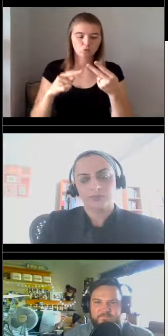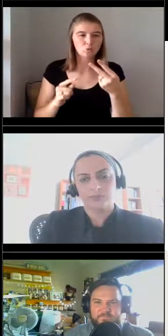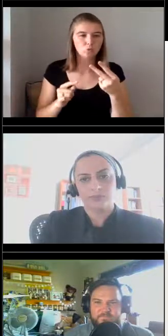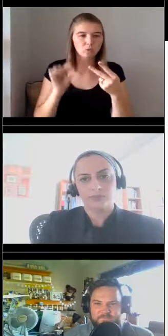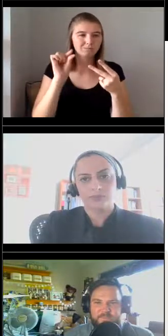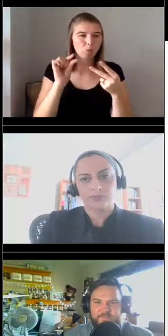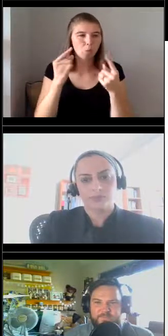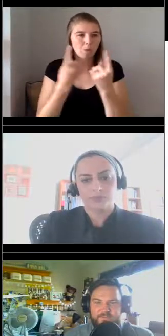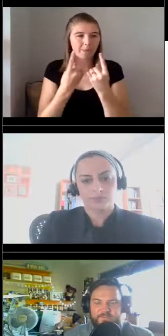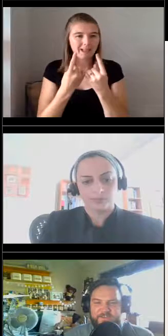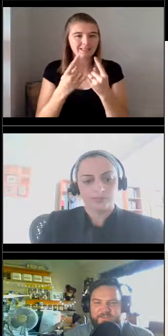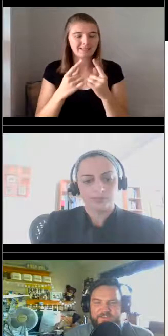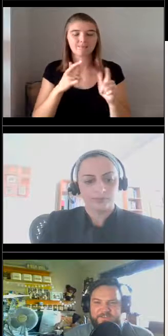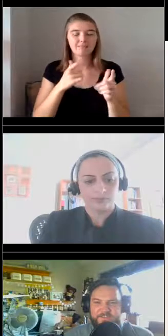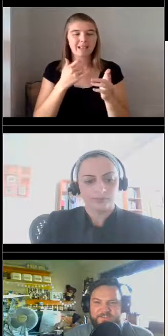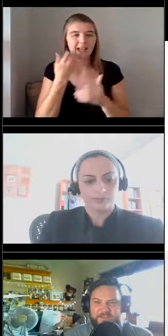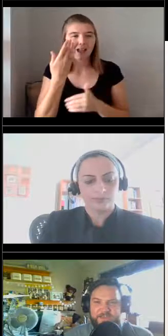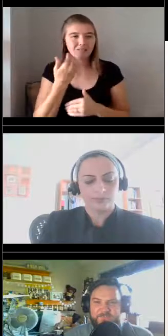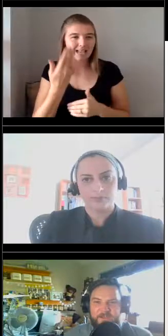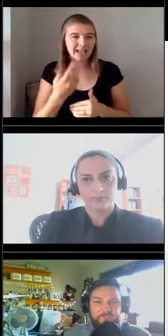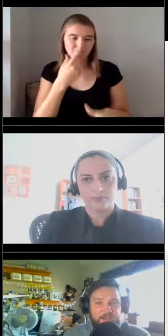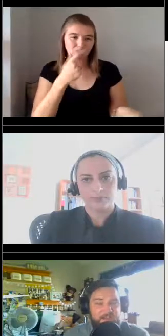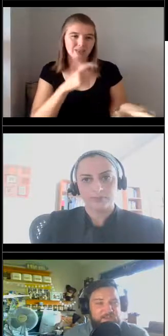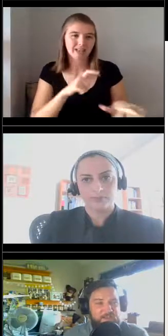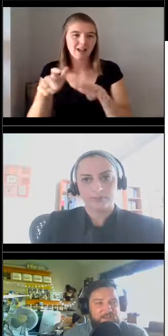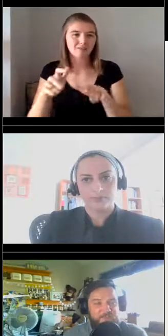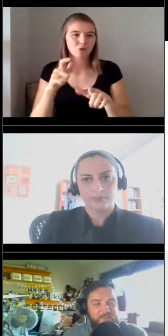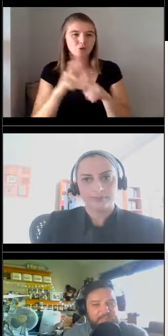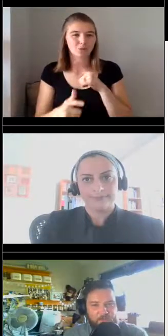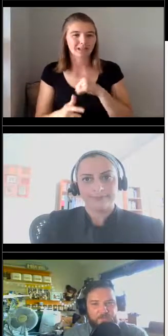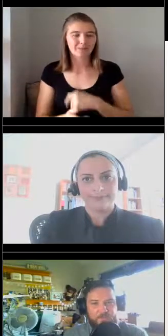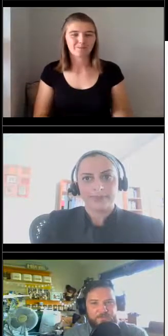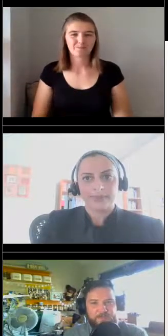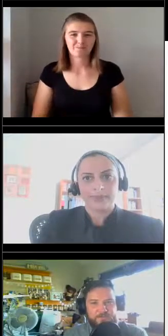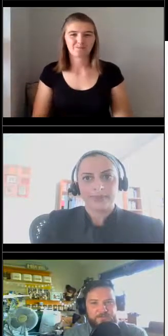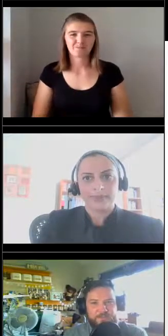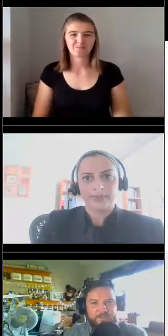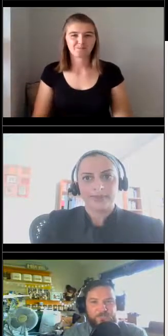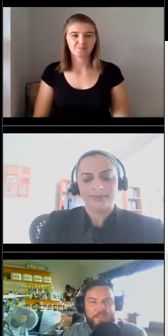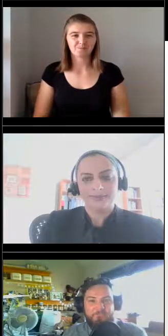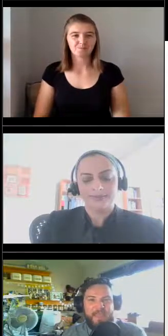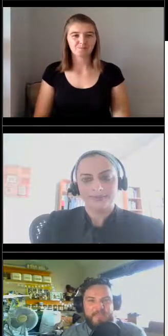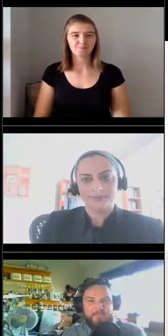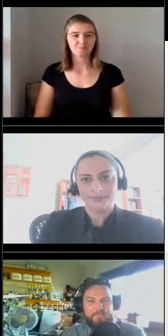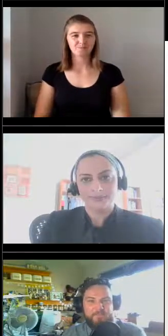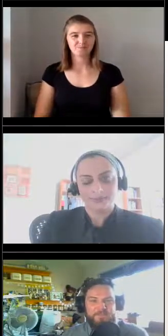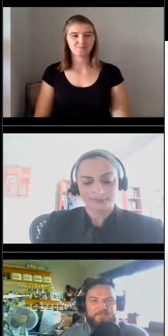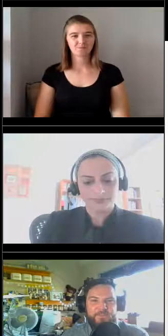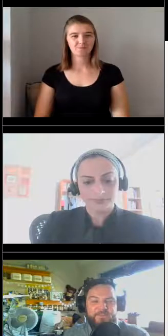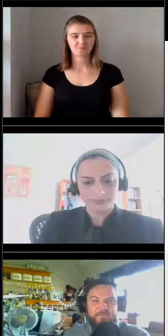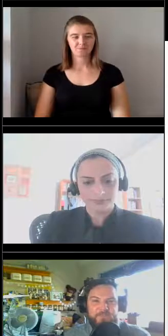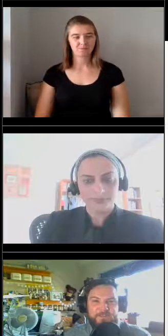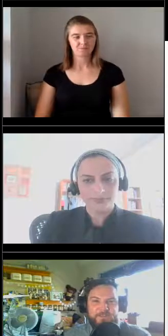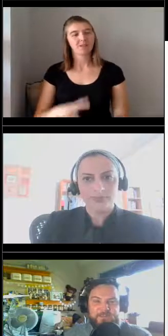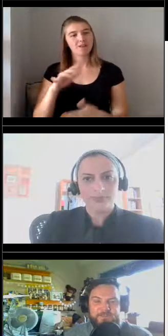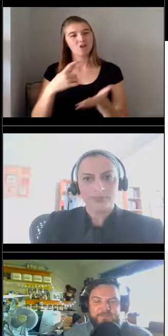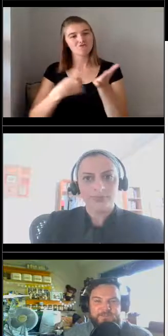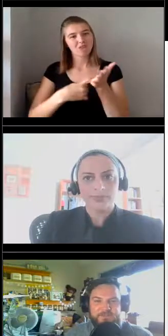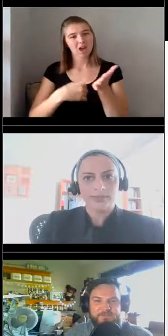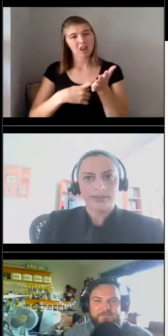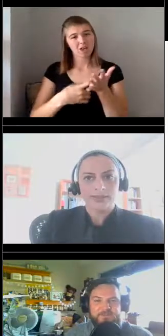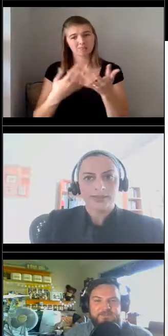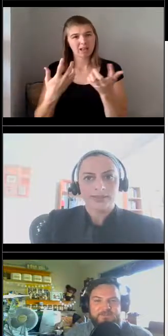it. Excellent. Thank you very much, Sam. Rehana, anything to add on that? How can we make sure that we embed the positive things we've learned over